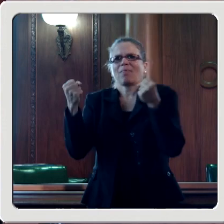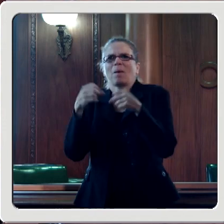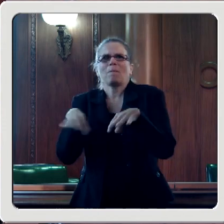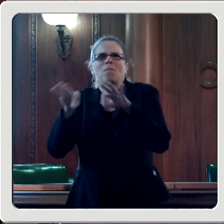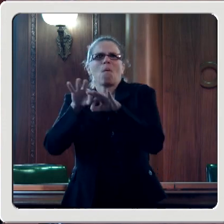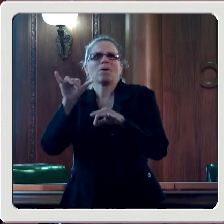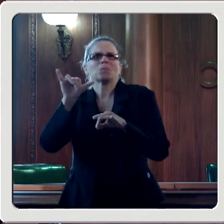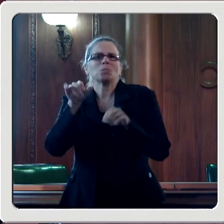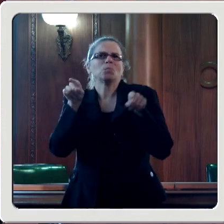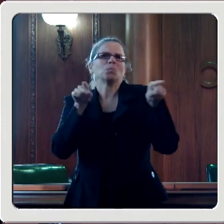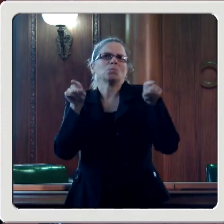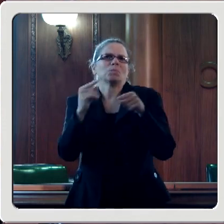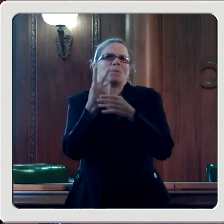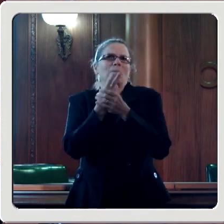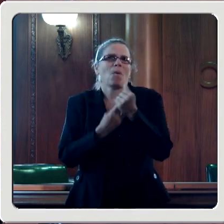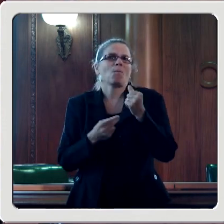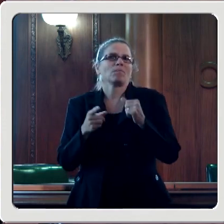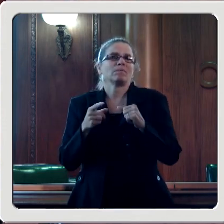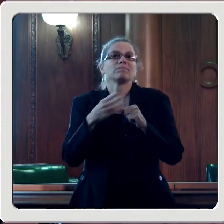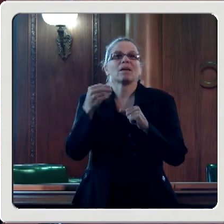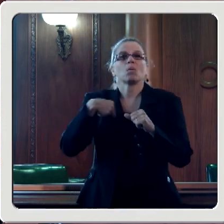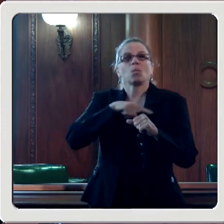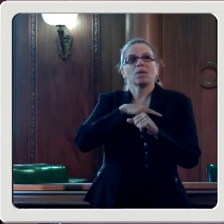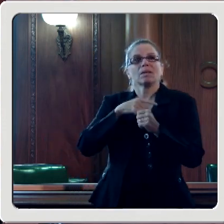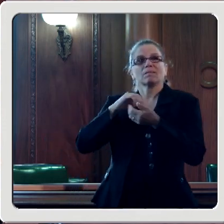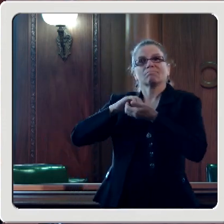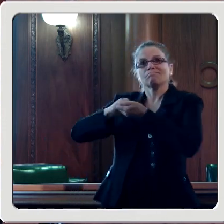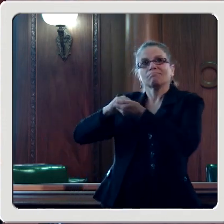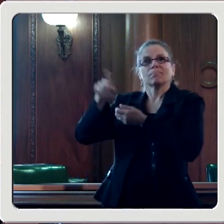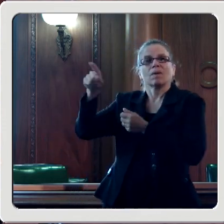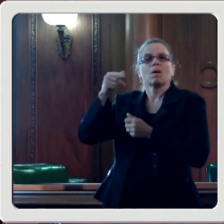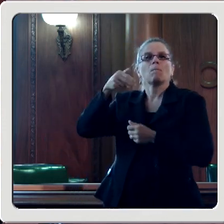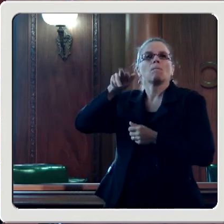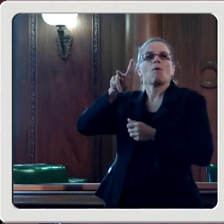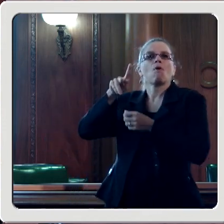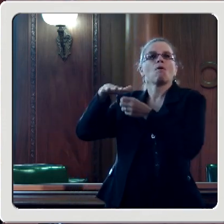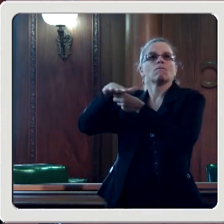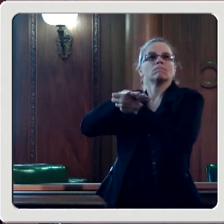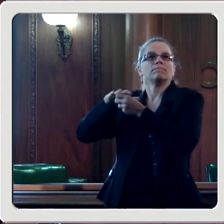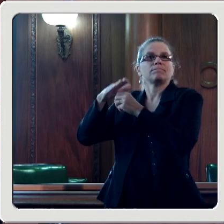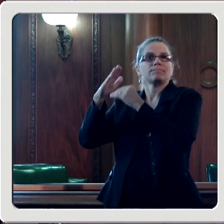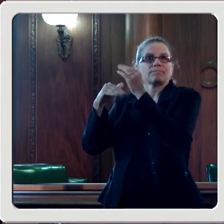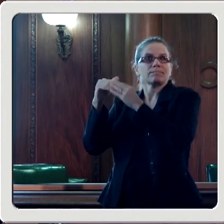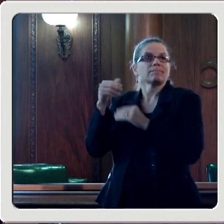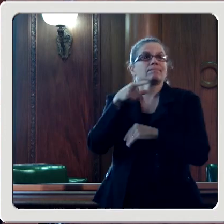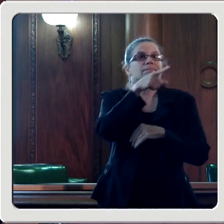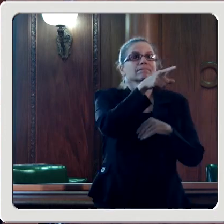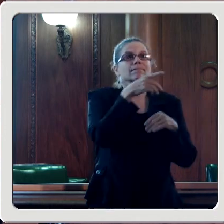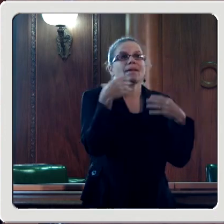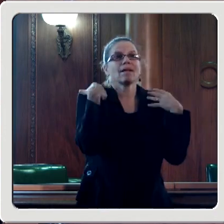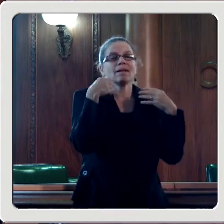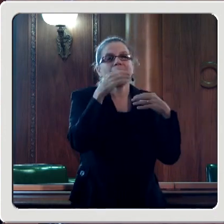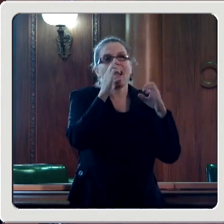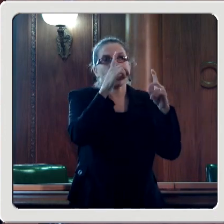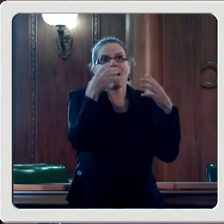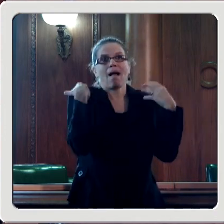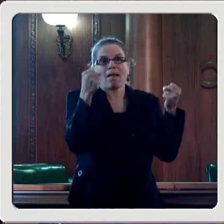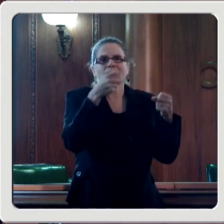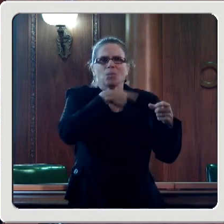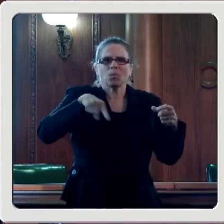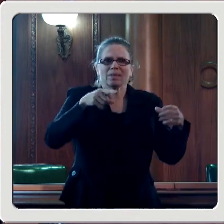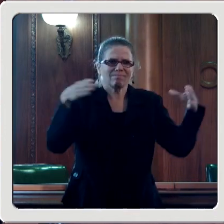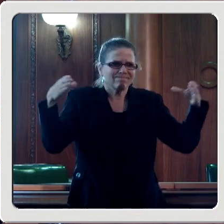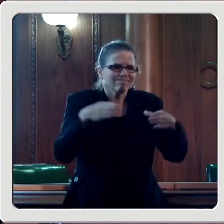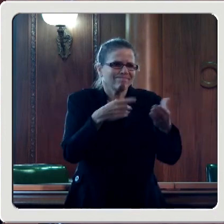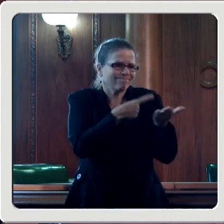and with Pat Sullivan, whole team on the facilities of this, because again, like you, we